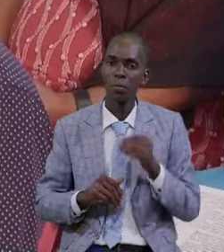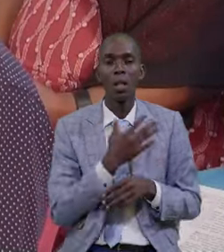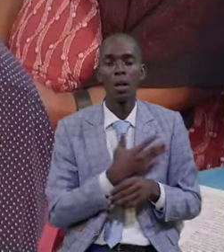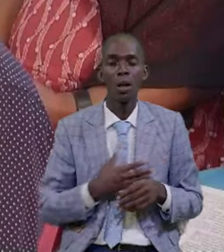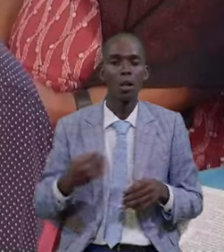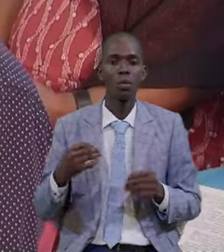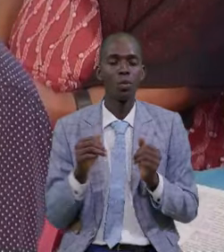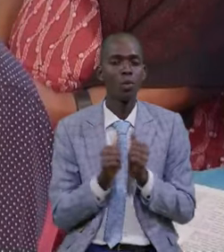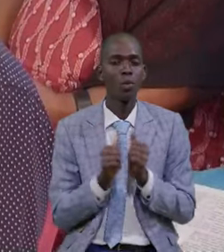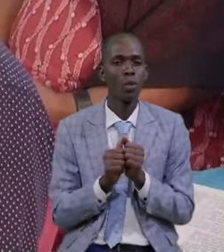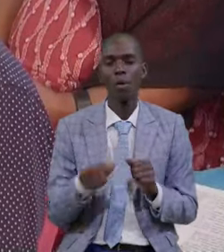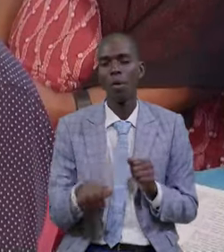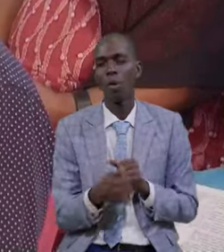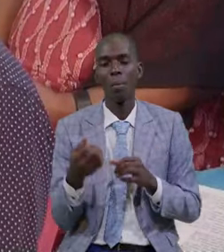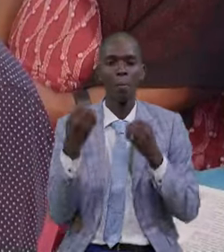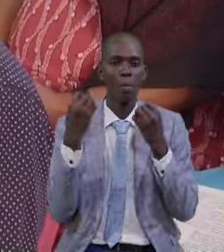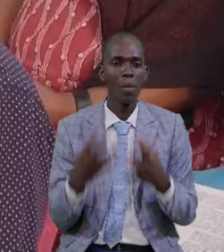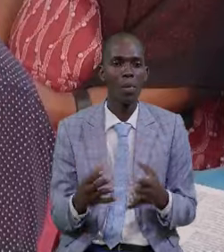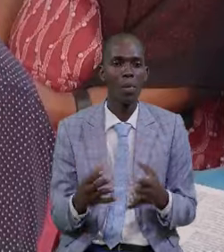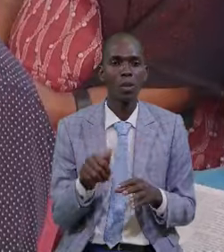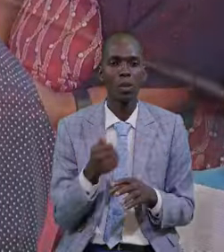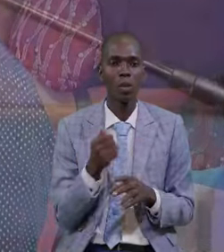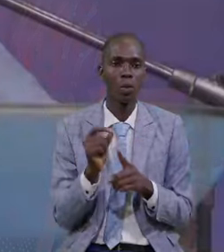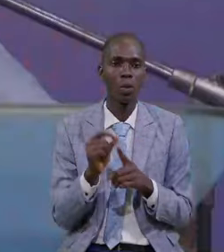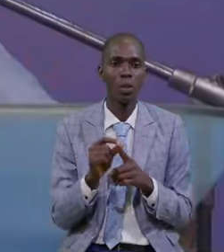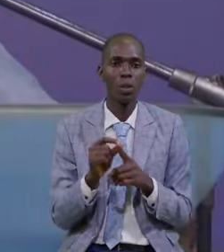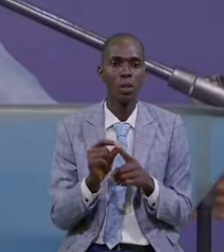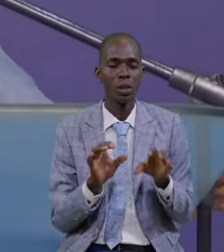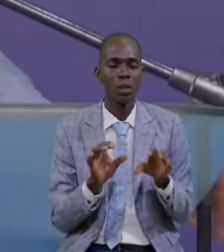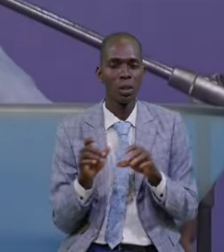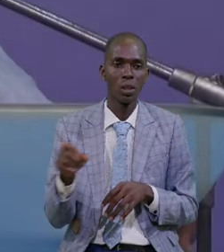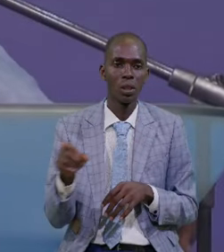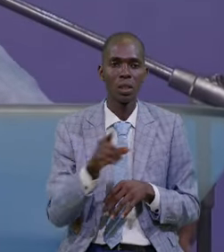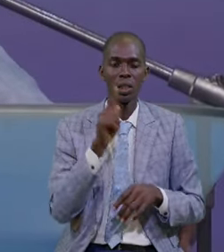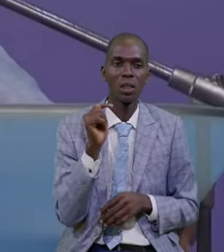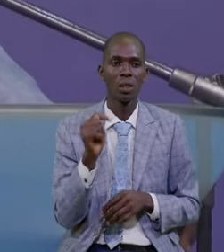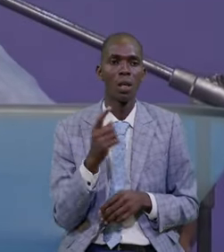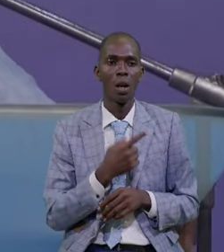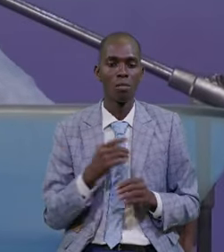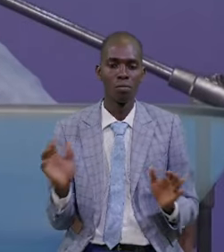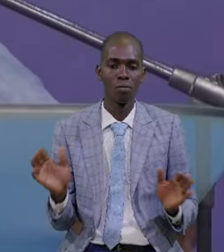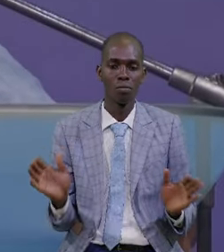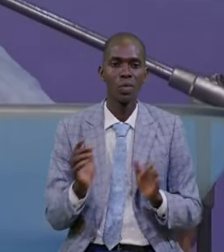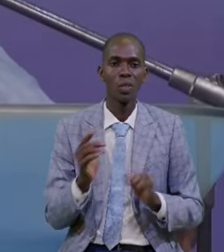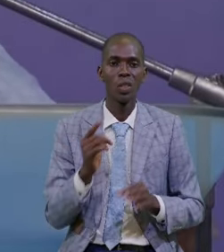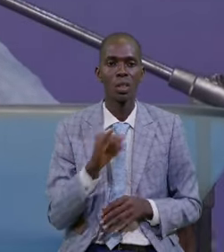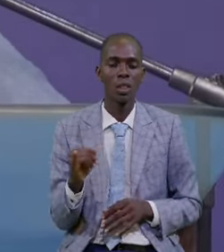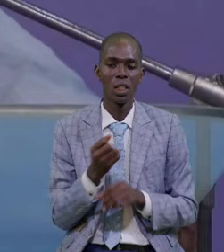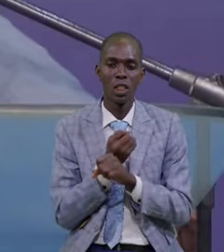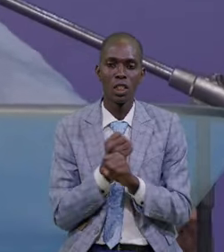other words did he testify and exhort, saying,